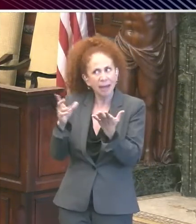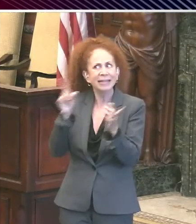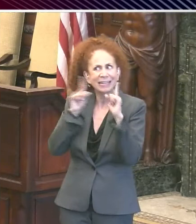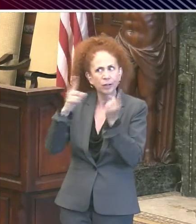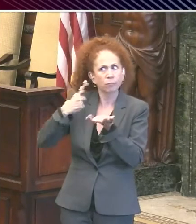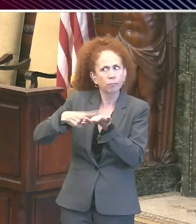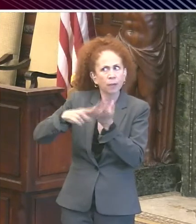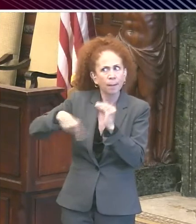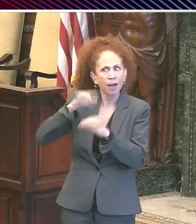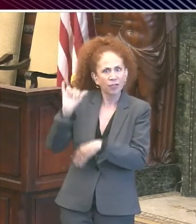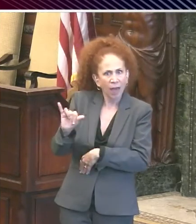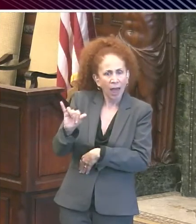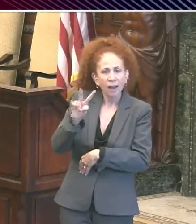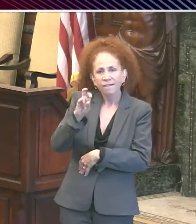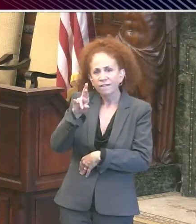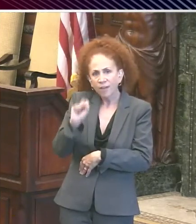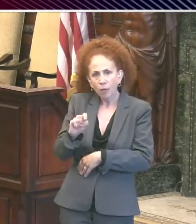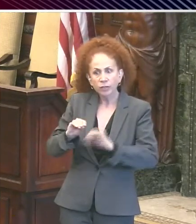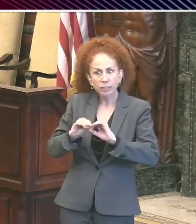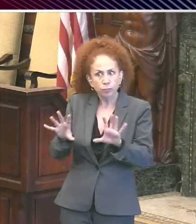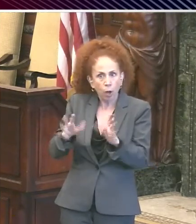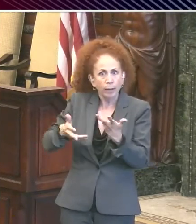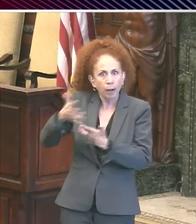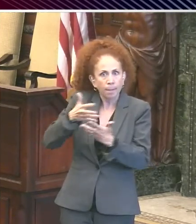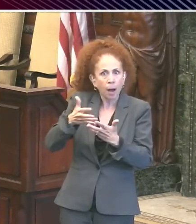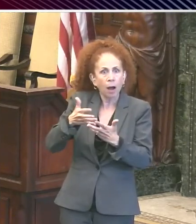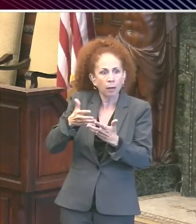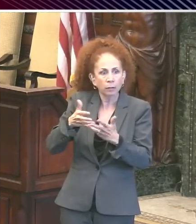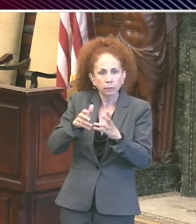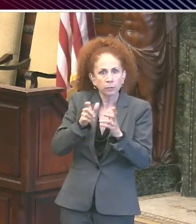about the virus spreading among people